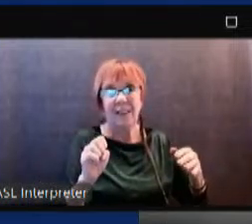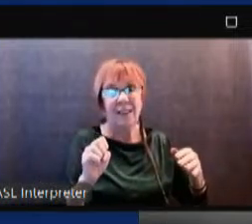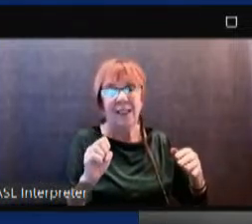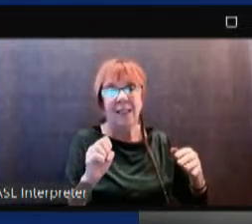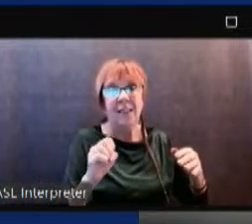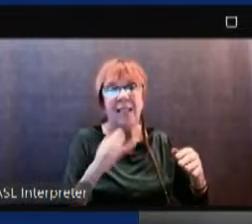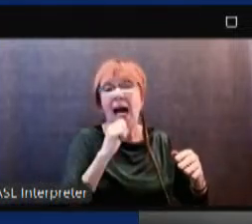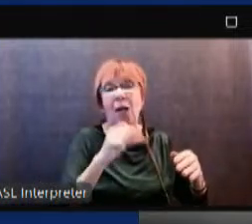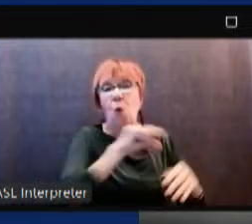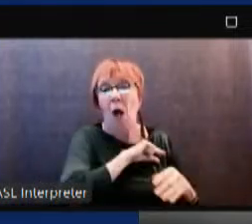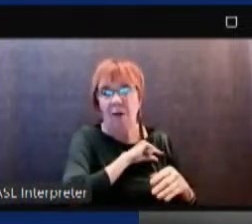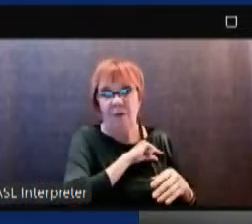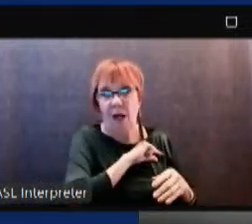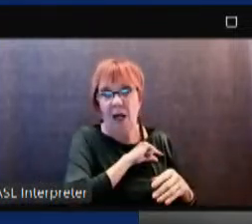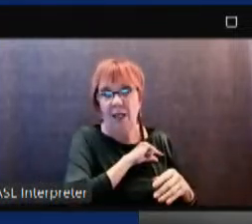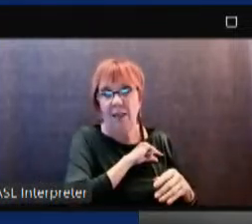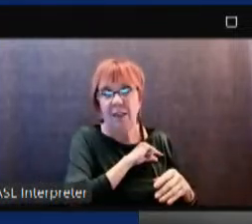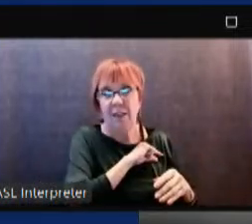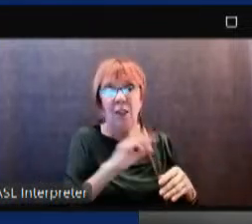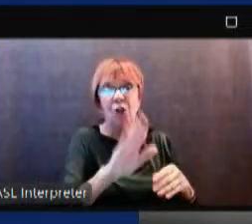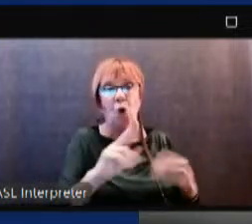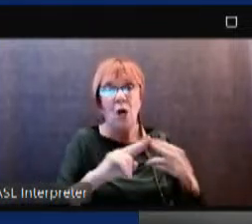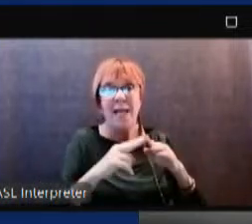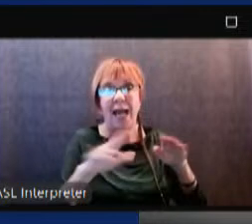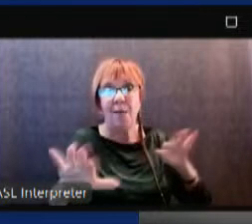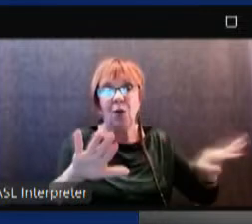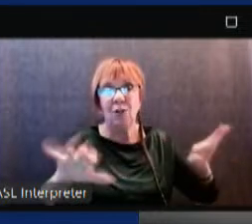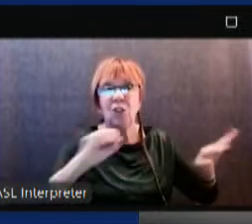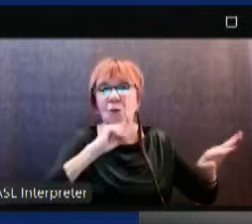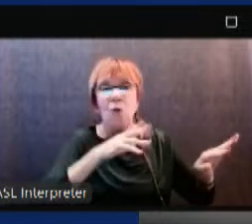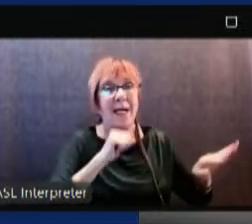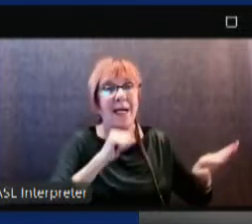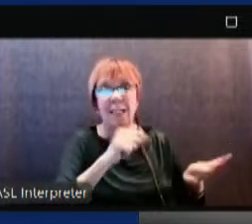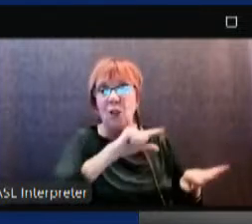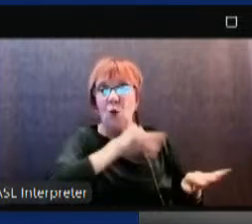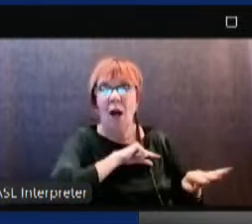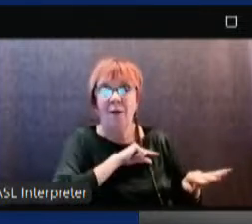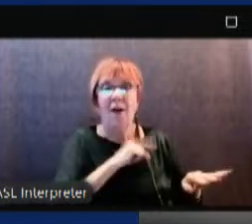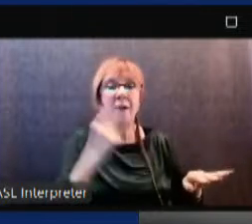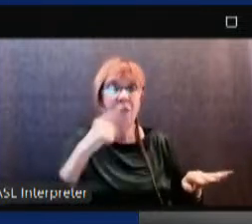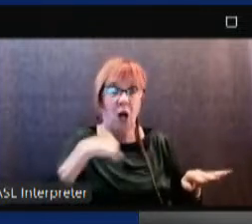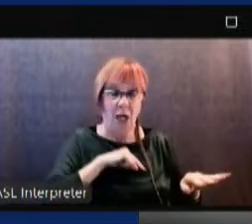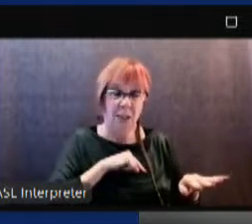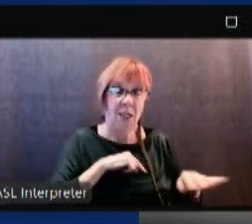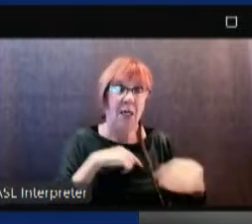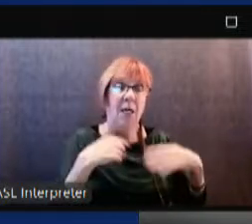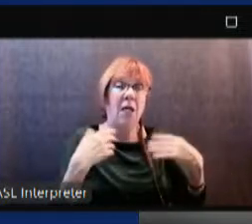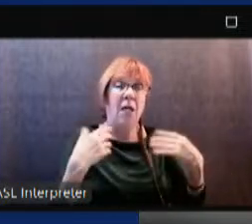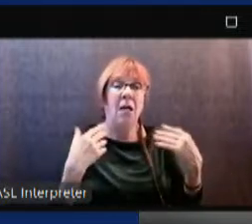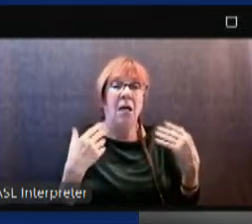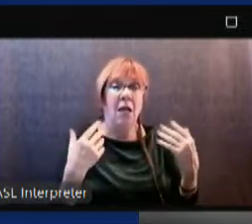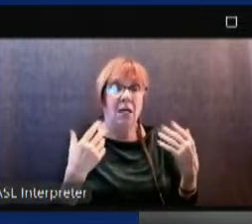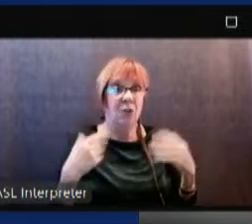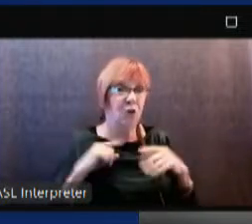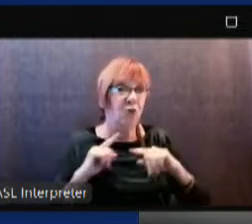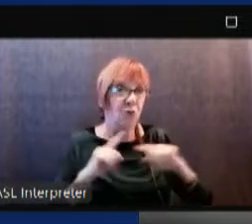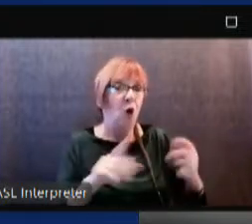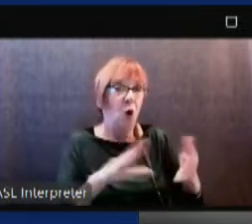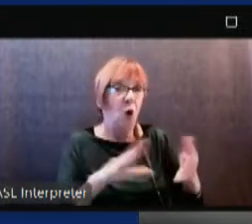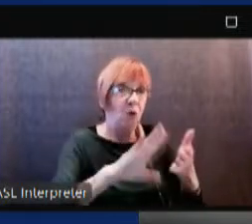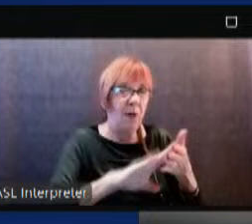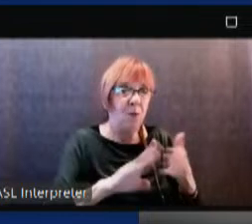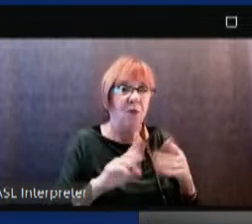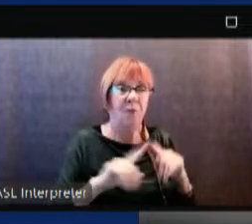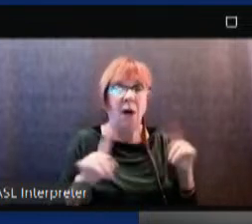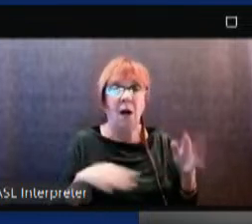qualify for the debris removal. In terms of the insurance, I'll turn that over